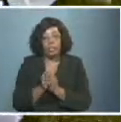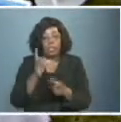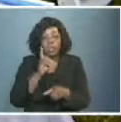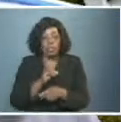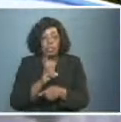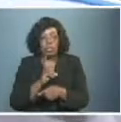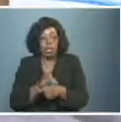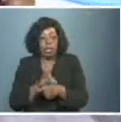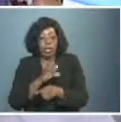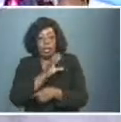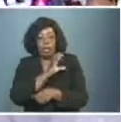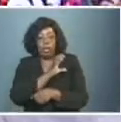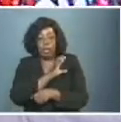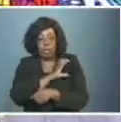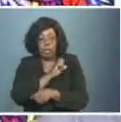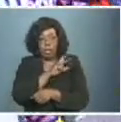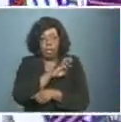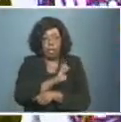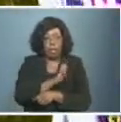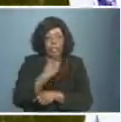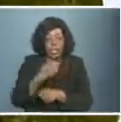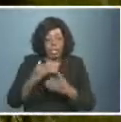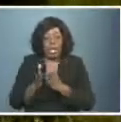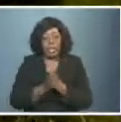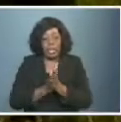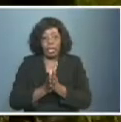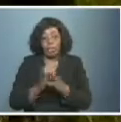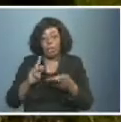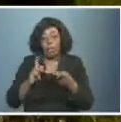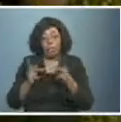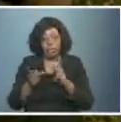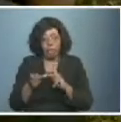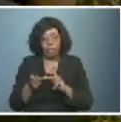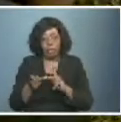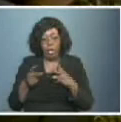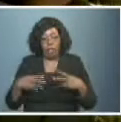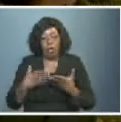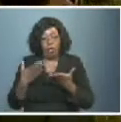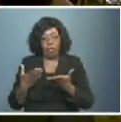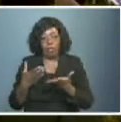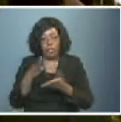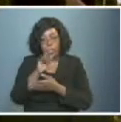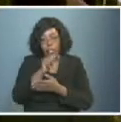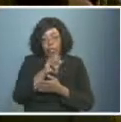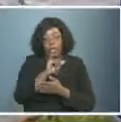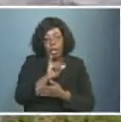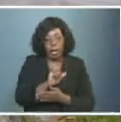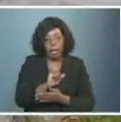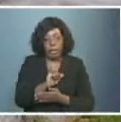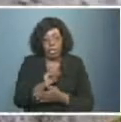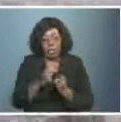Brenda McClair, is too excited to be a partner and highlighted offerings at the tertiary institution as options of expanding